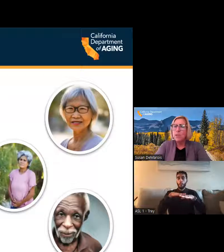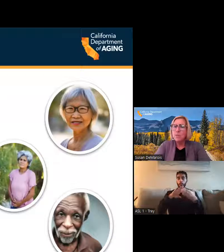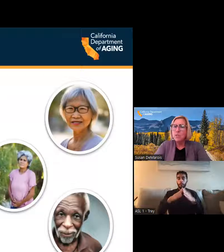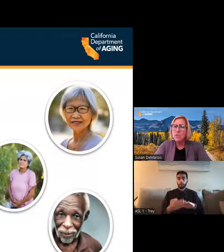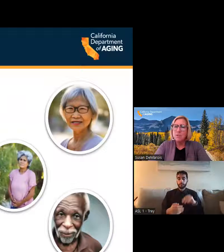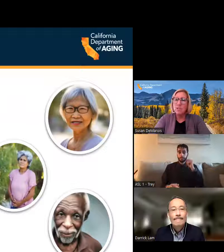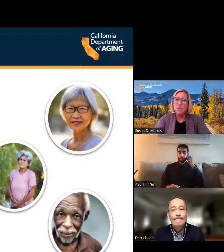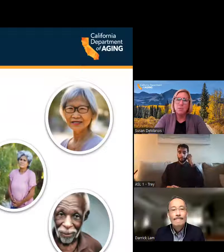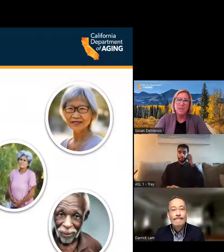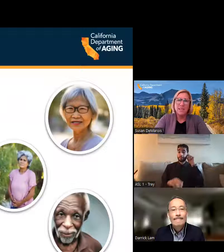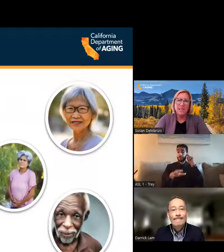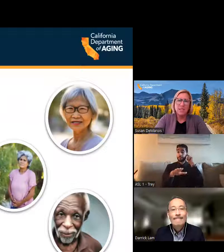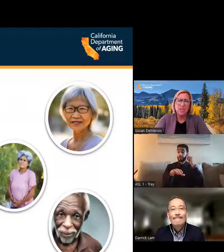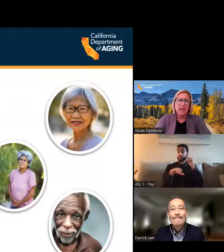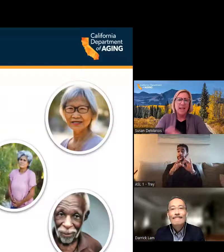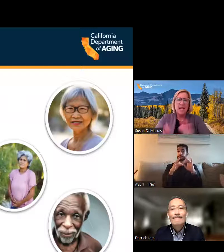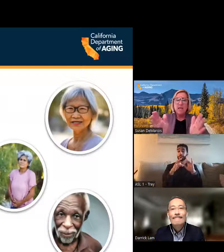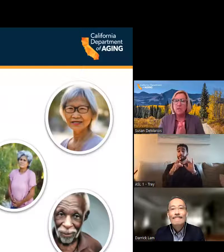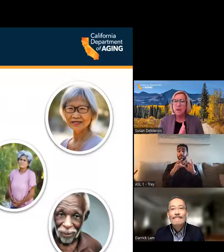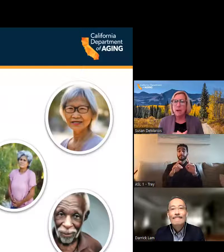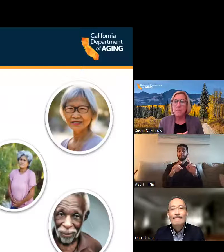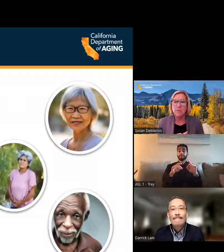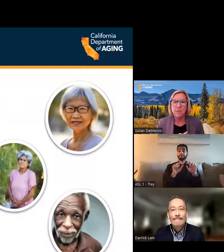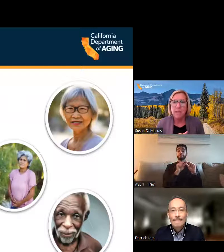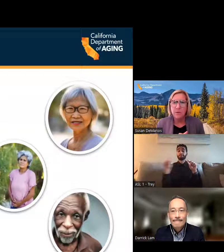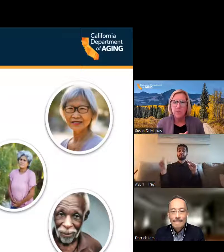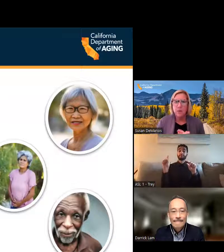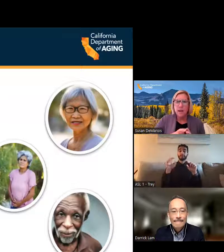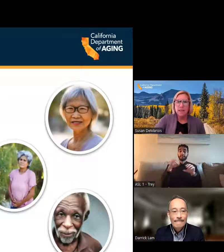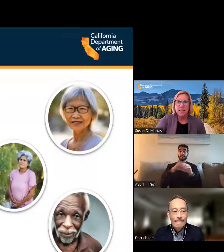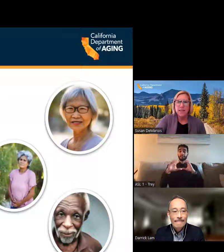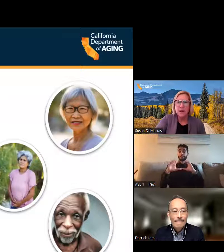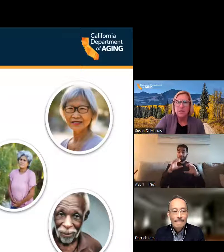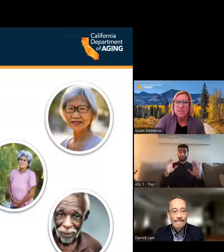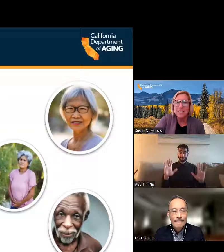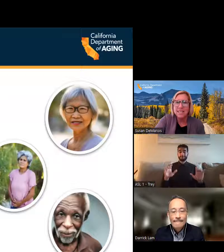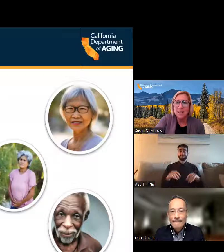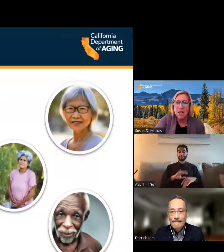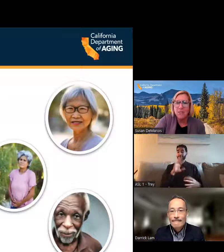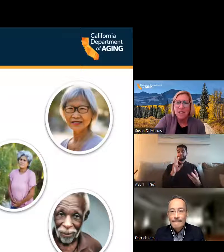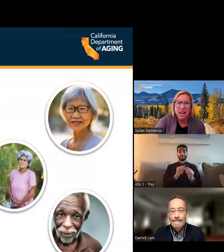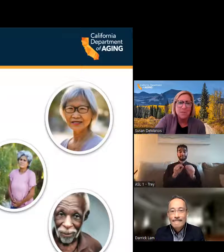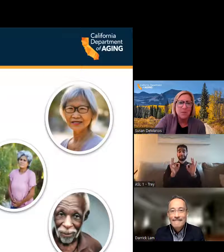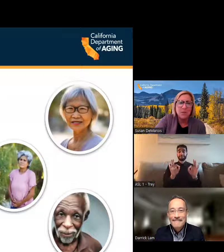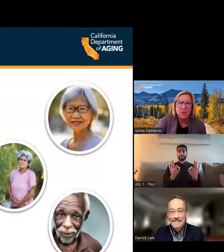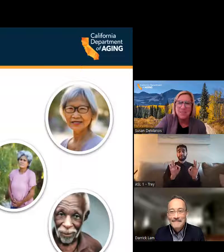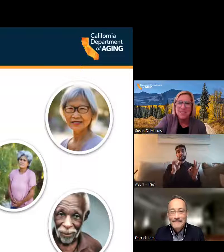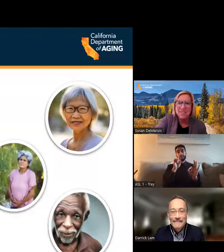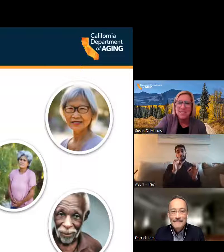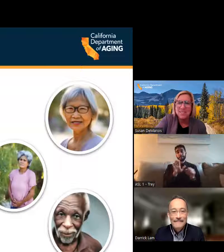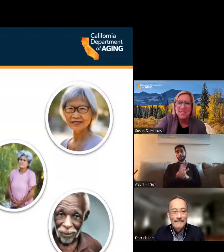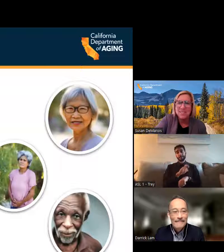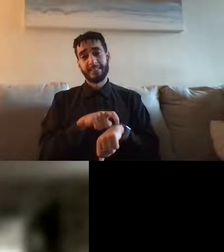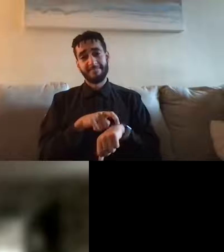Oh, thank you, Michelle. And Michelle just put the link in the chat. So that wraps it for me. I don't know. I think that also takes all of our time. So I don't think